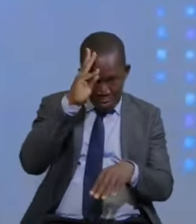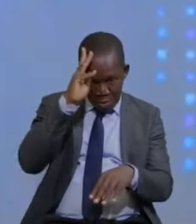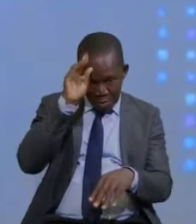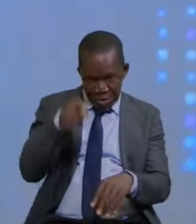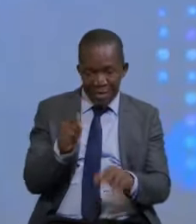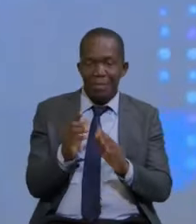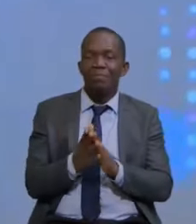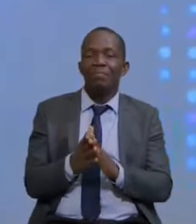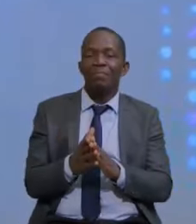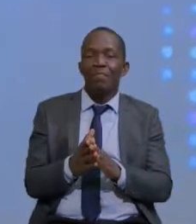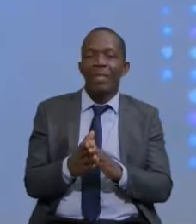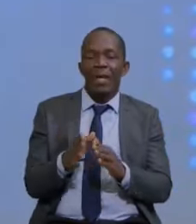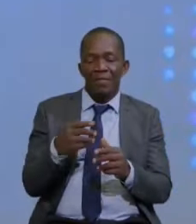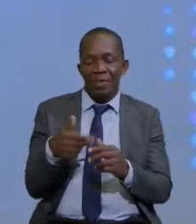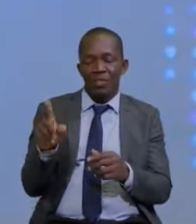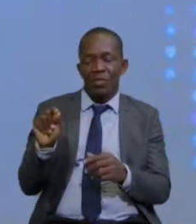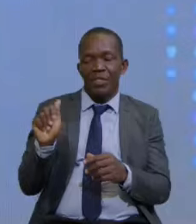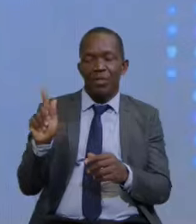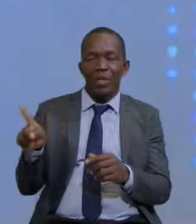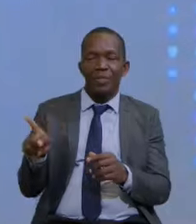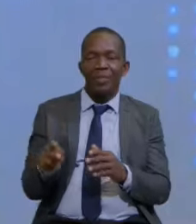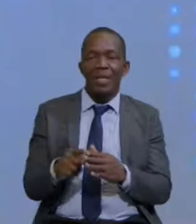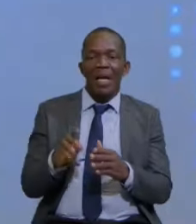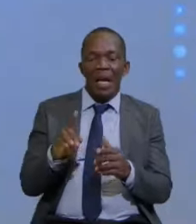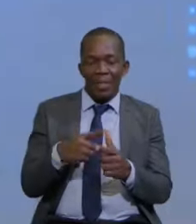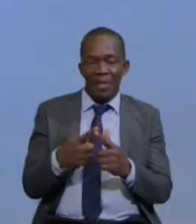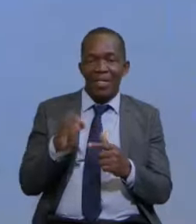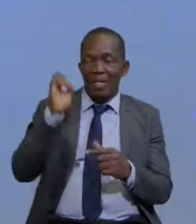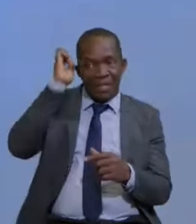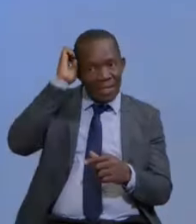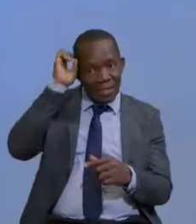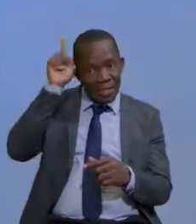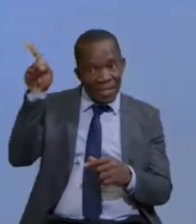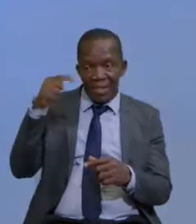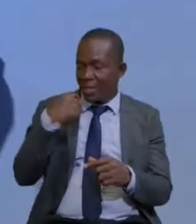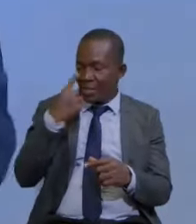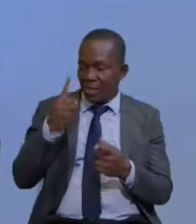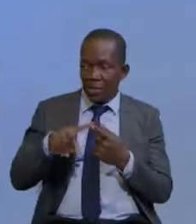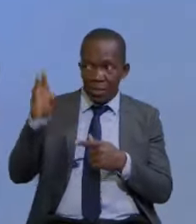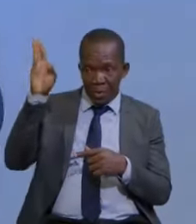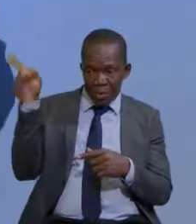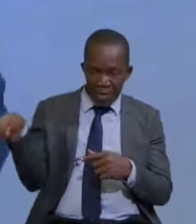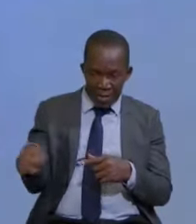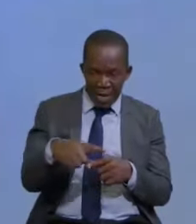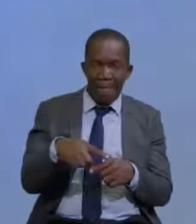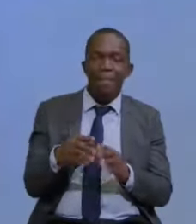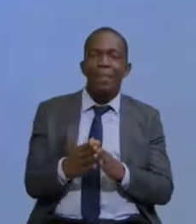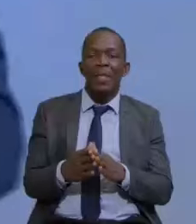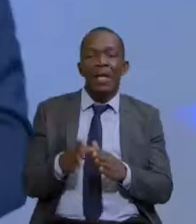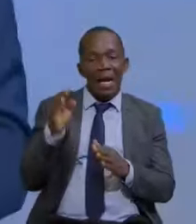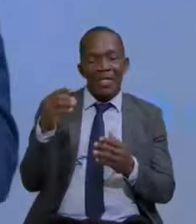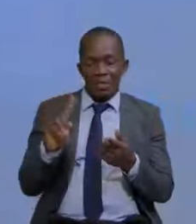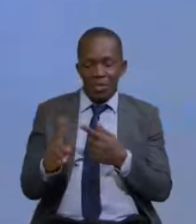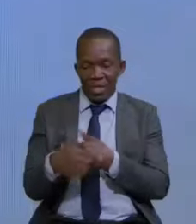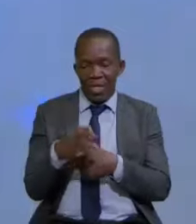Verse 21, and he said, he began to say unto them, and he begins to say unto you this